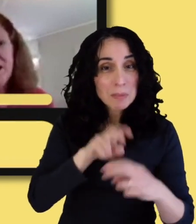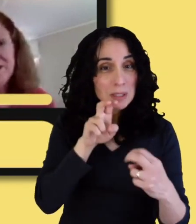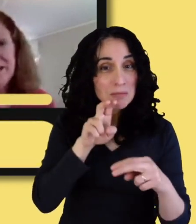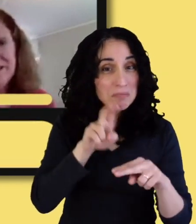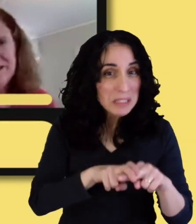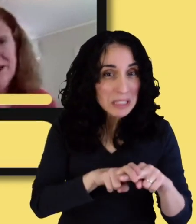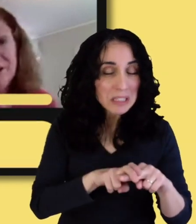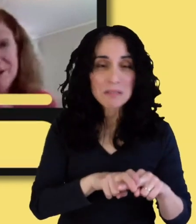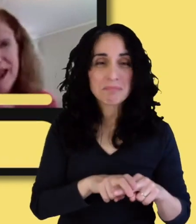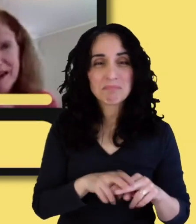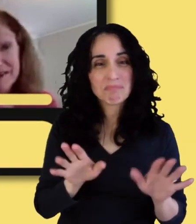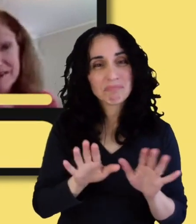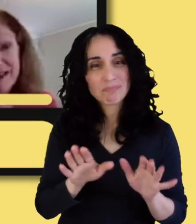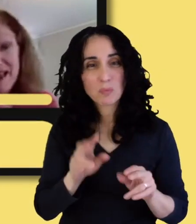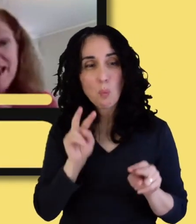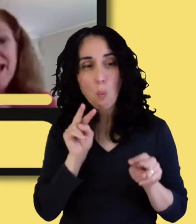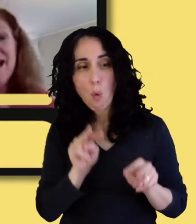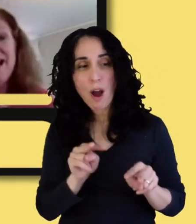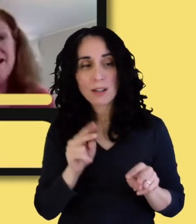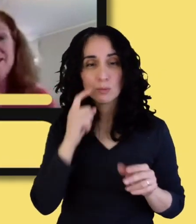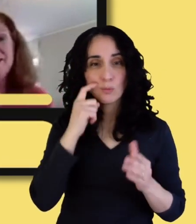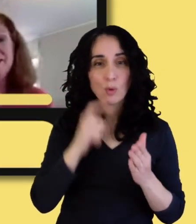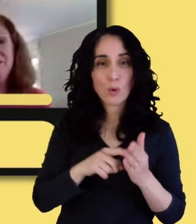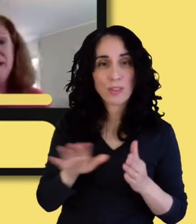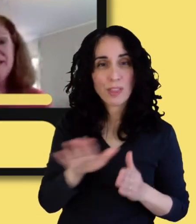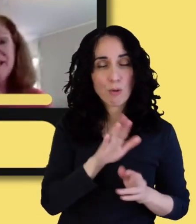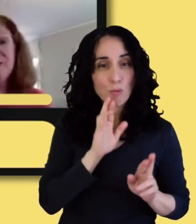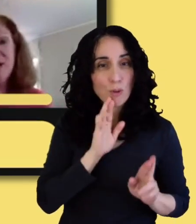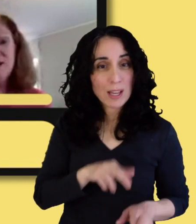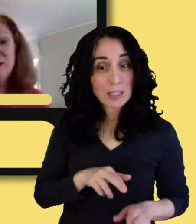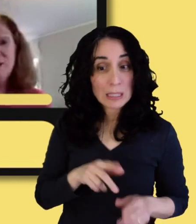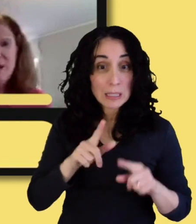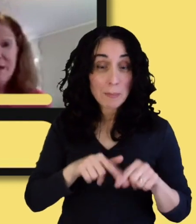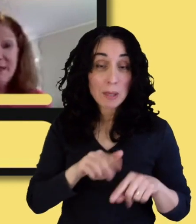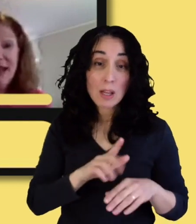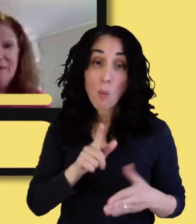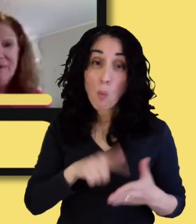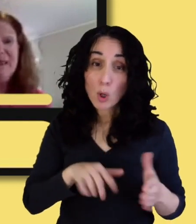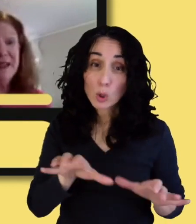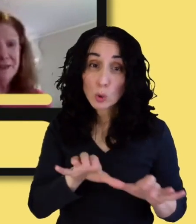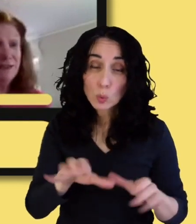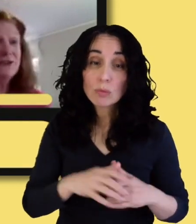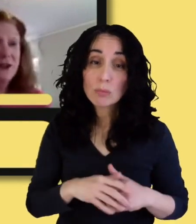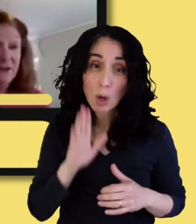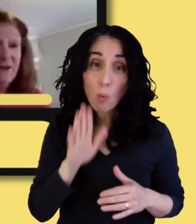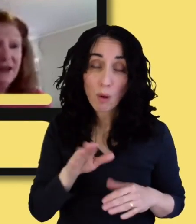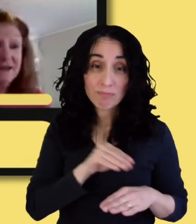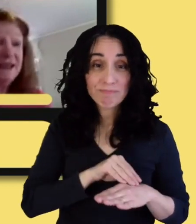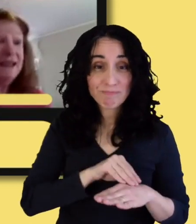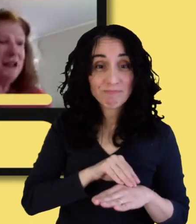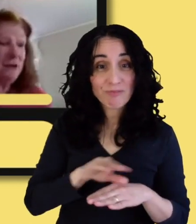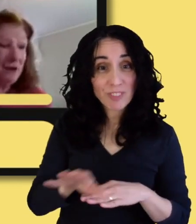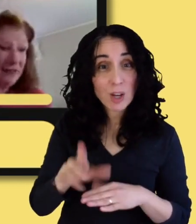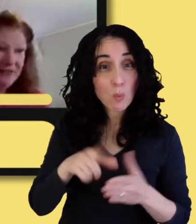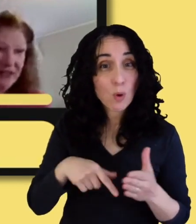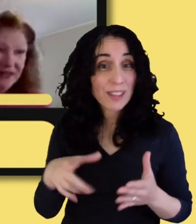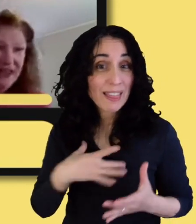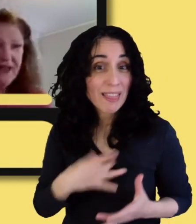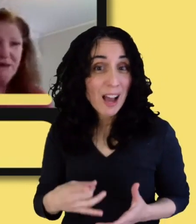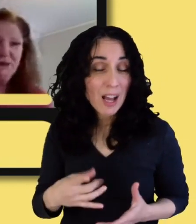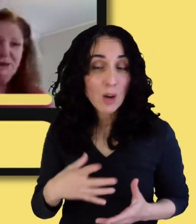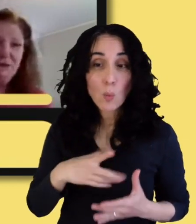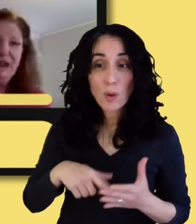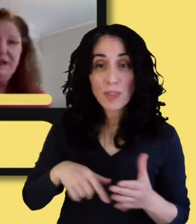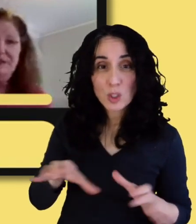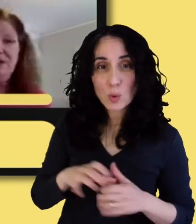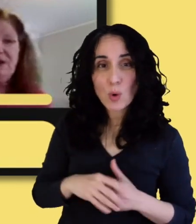my child and see how they're reacting, and depending on what you're doing with them, that's also going to affect what they like,